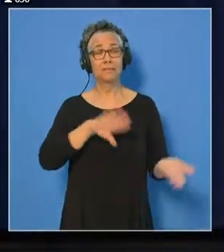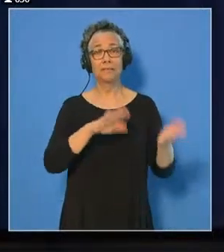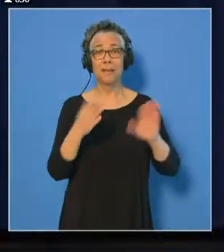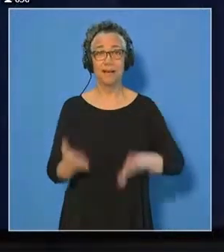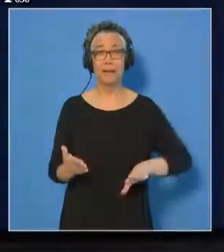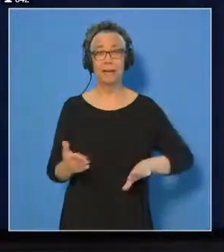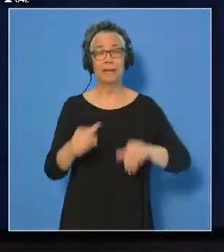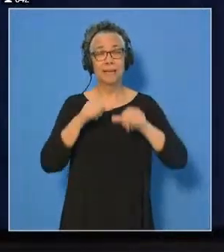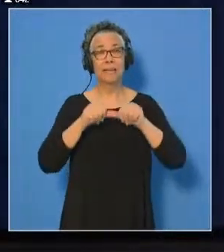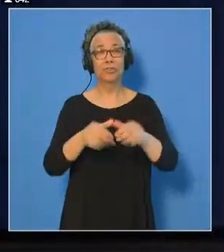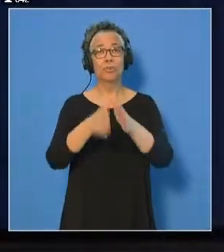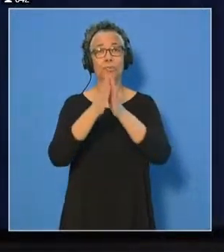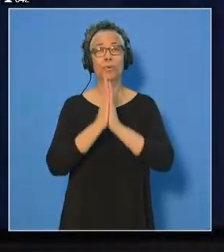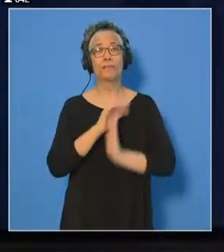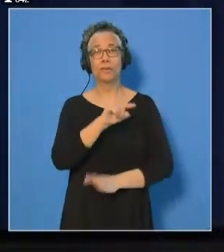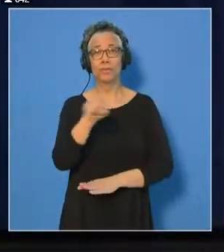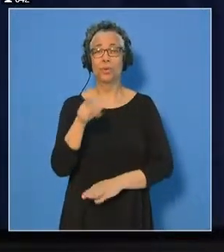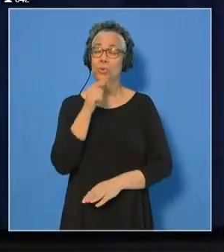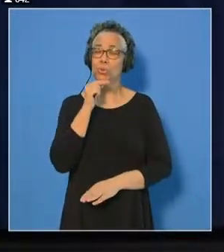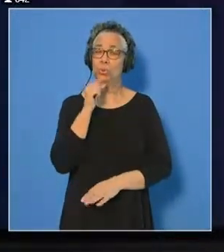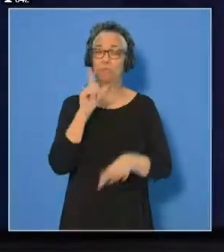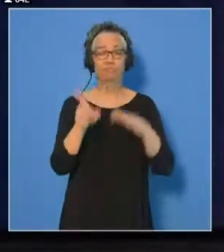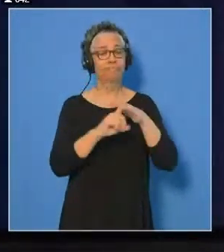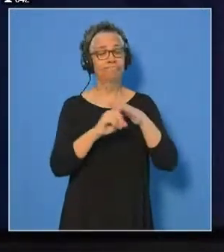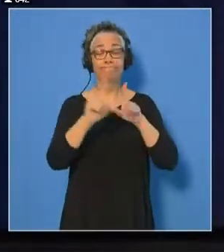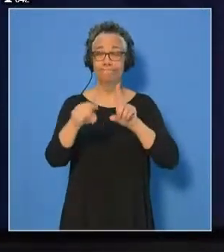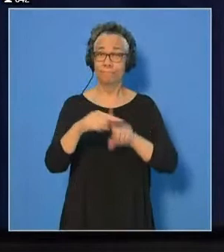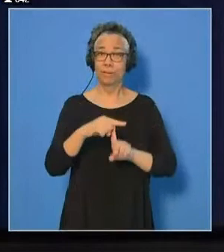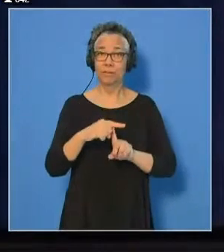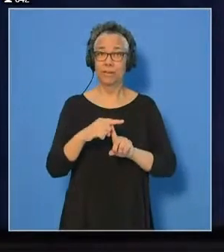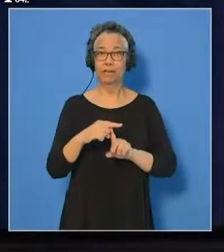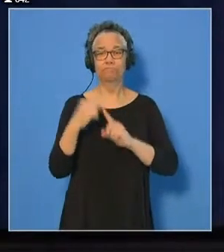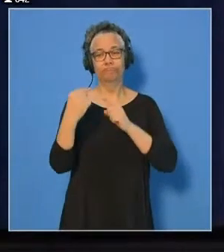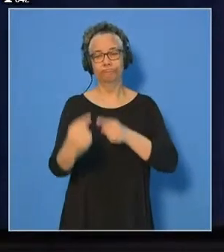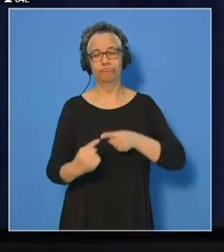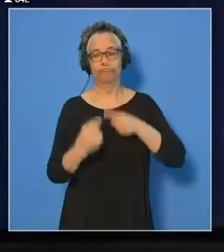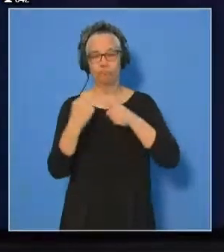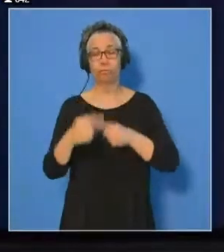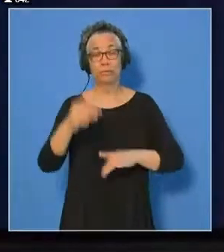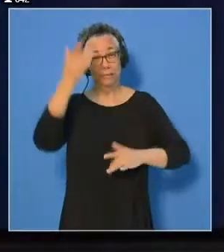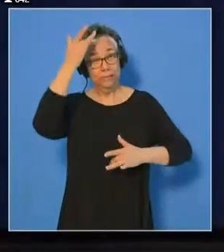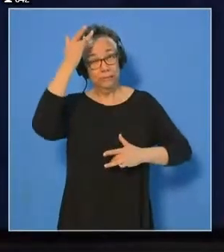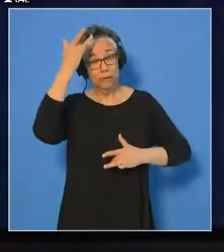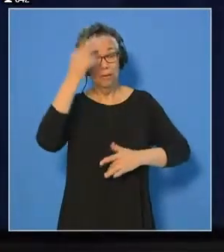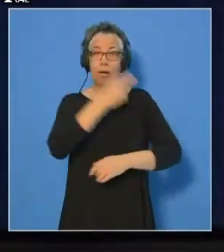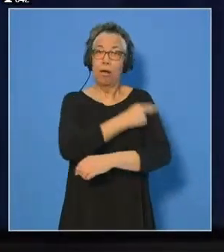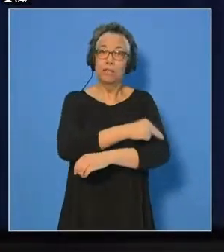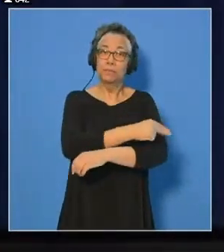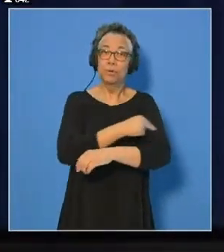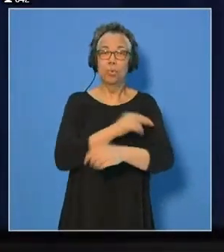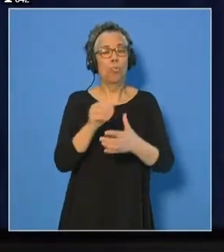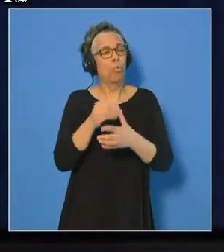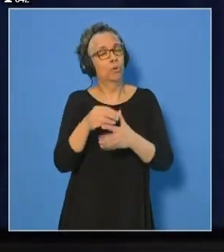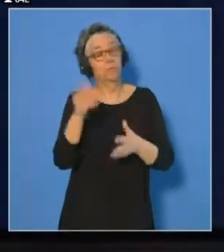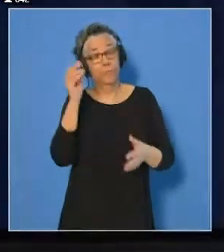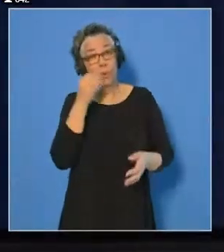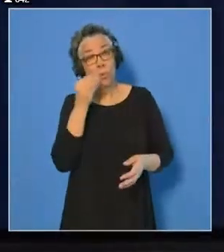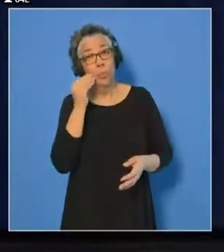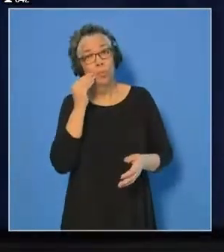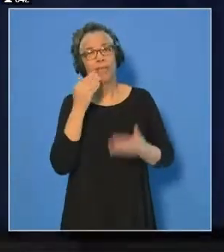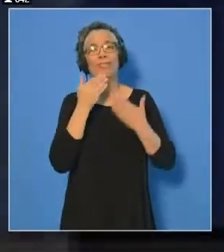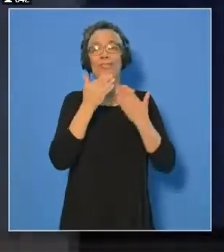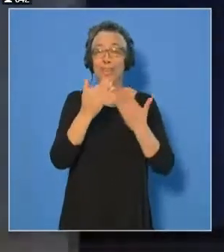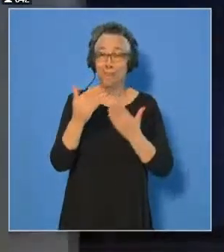pray for those who have confirmed positive with COVID and are battling the disease, whether they be in hospital or at home. Thank